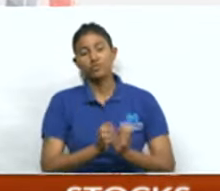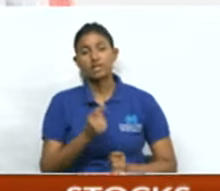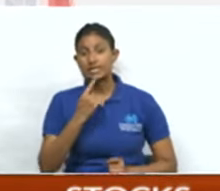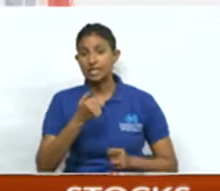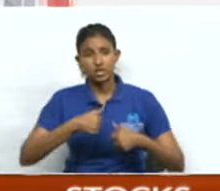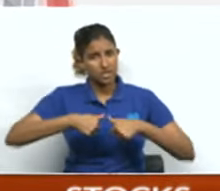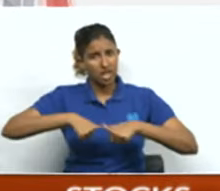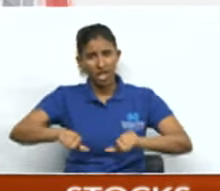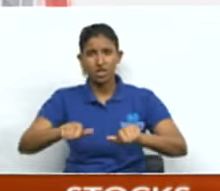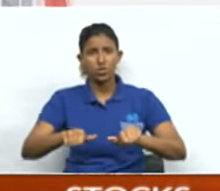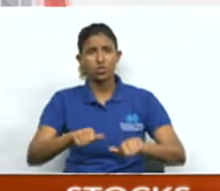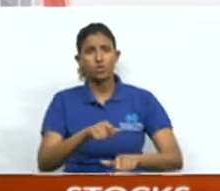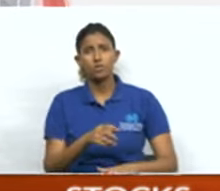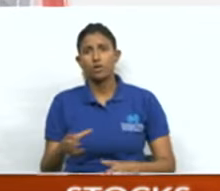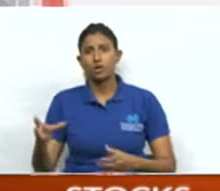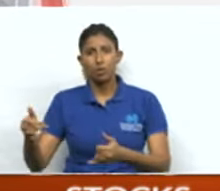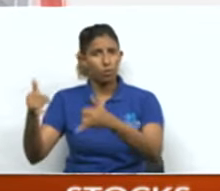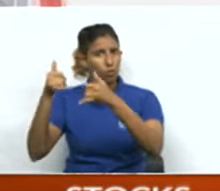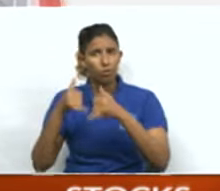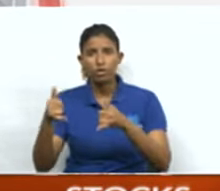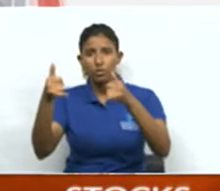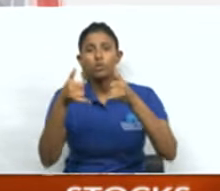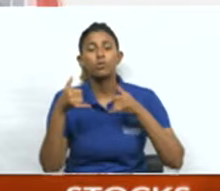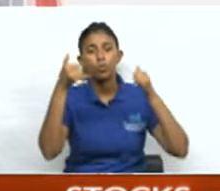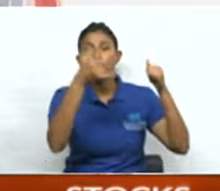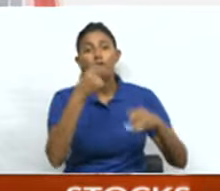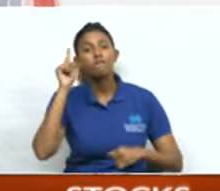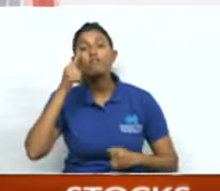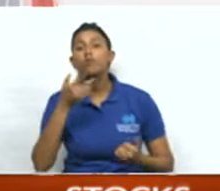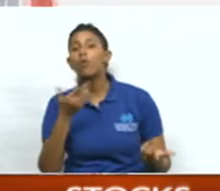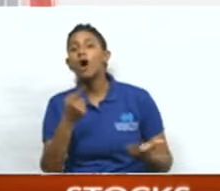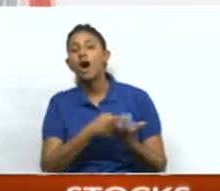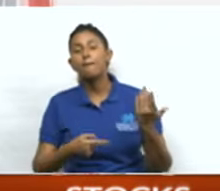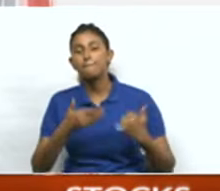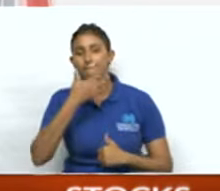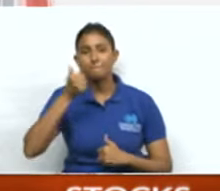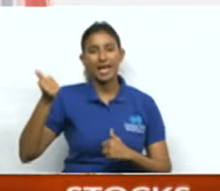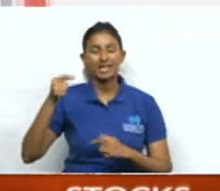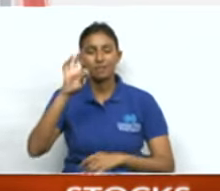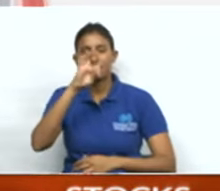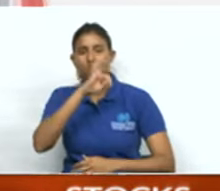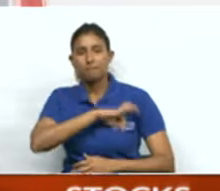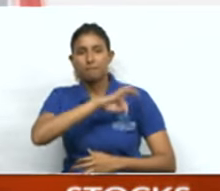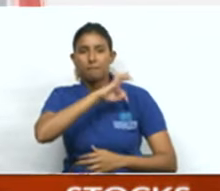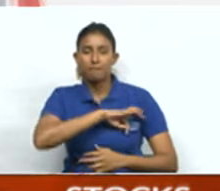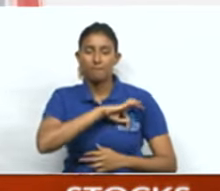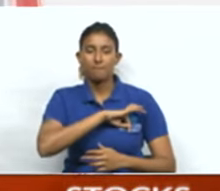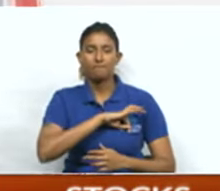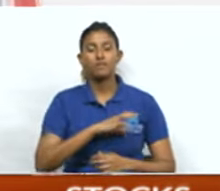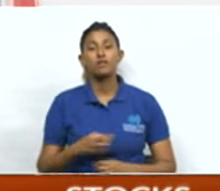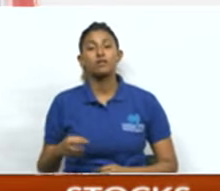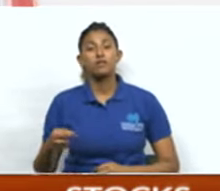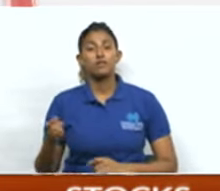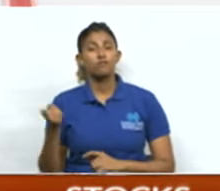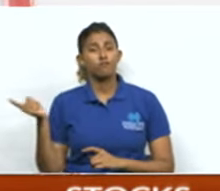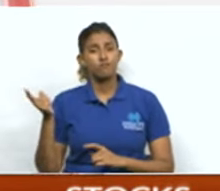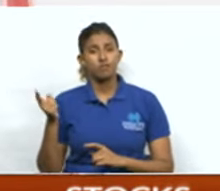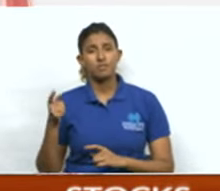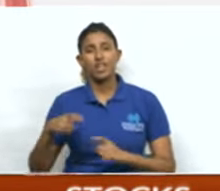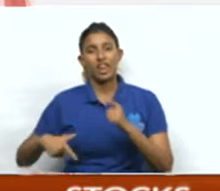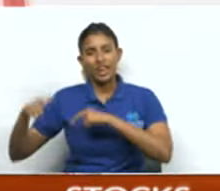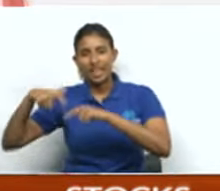continuously achieved the award of best financial performance. Right? And this is from the Credit Union League of Trinidad and